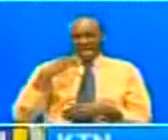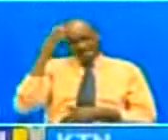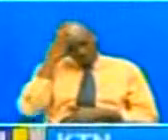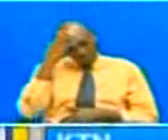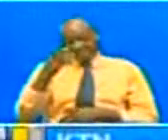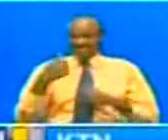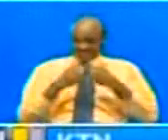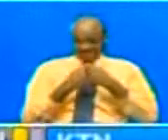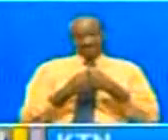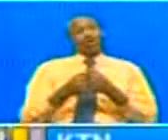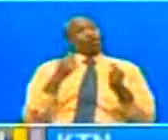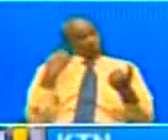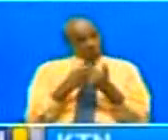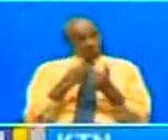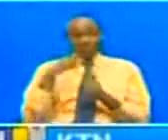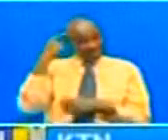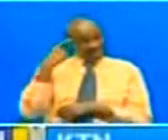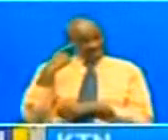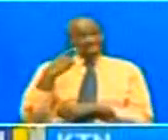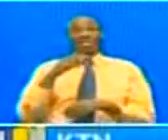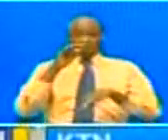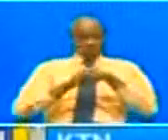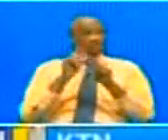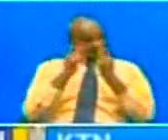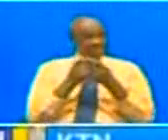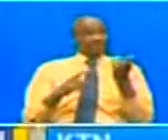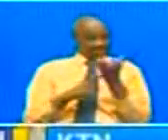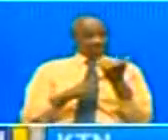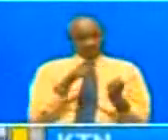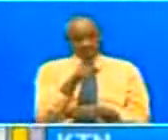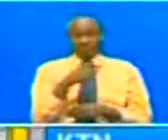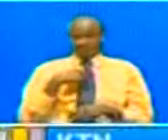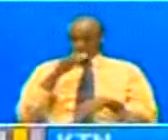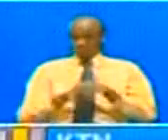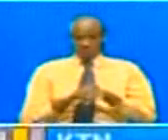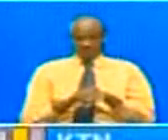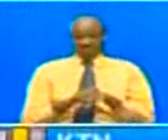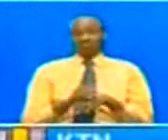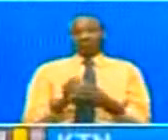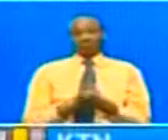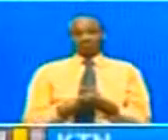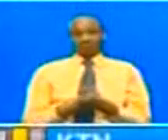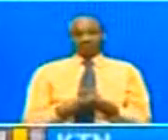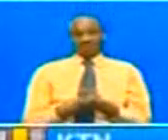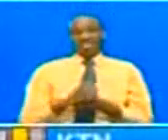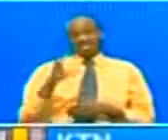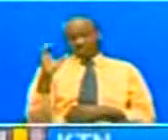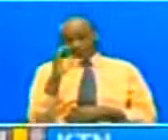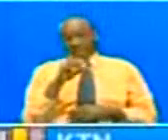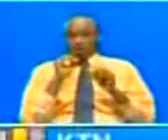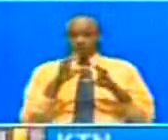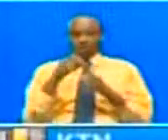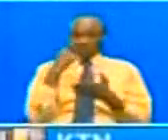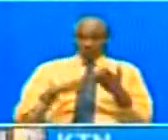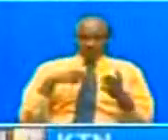ngumu, kwa sababu kiangalia Mathare ni timu nzuri. Mathare ni timu nzuri, technically, it's a good team, tactically, it's a good team. Chemelil coach Mike Murillo hopes